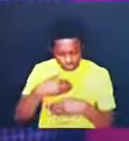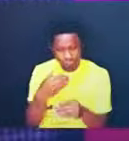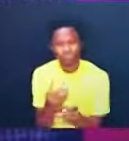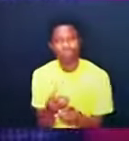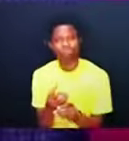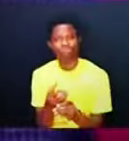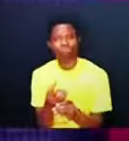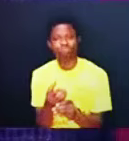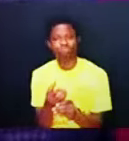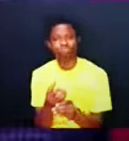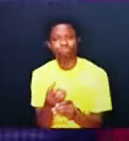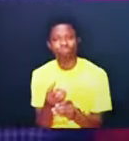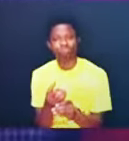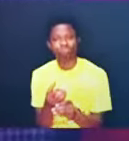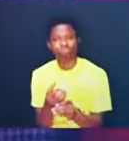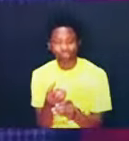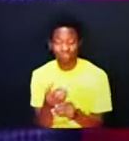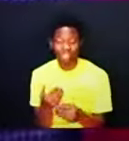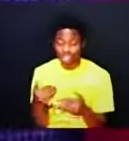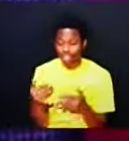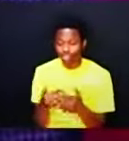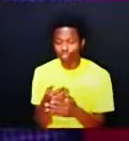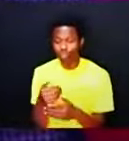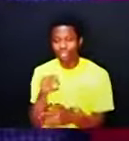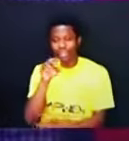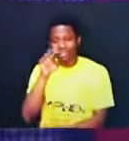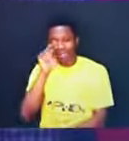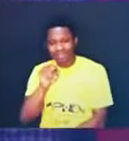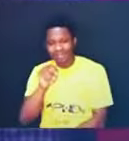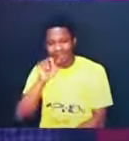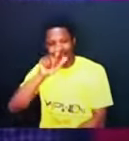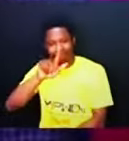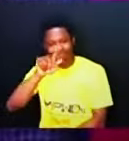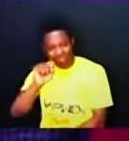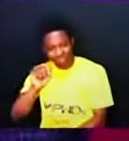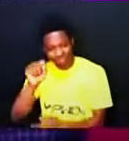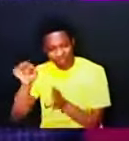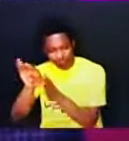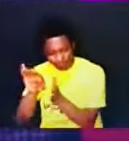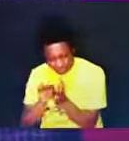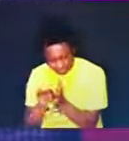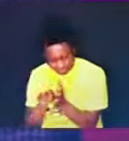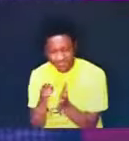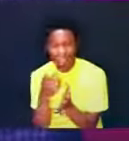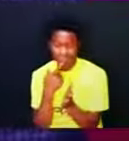nyankopon no eso. Now the New Living Translation puts it this way: